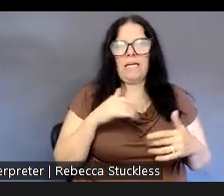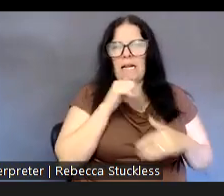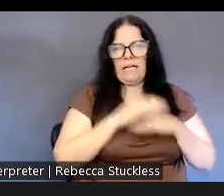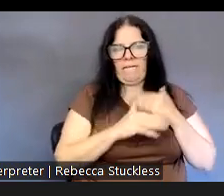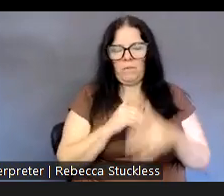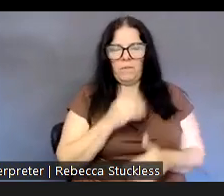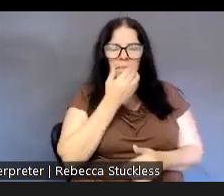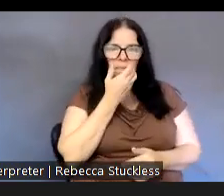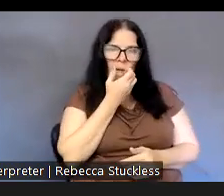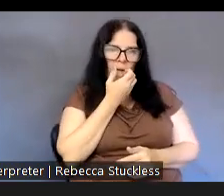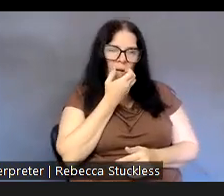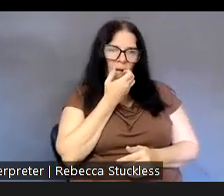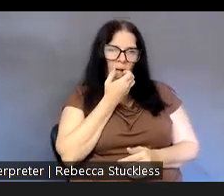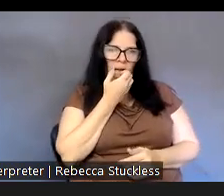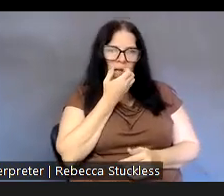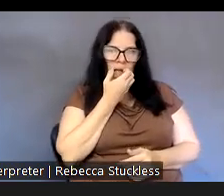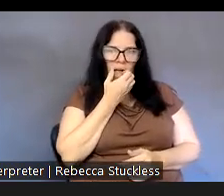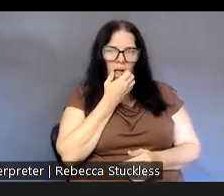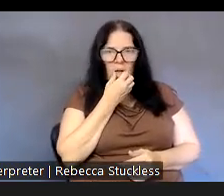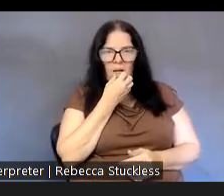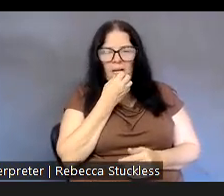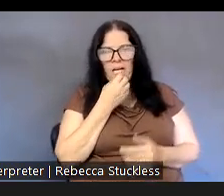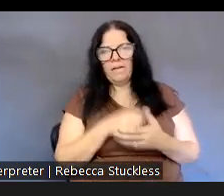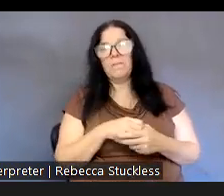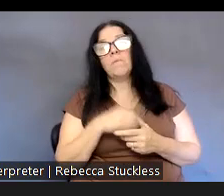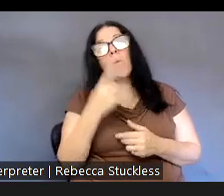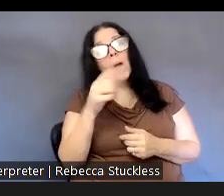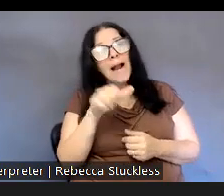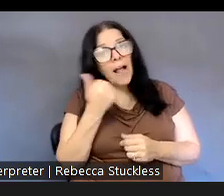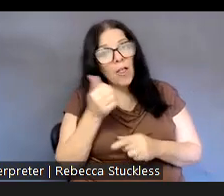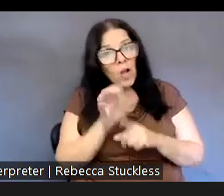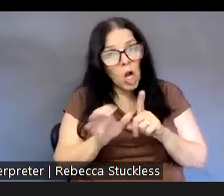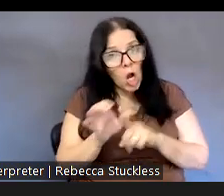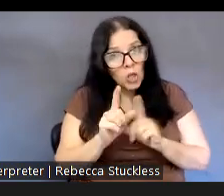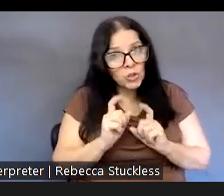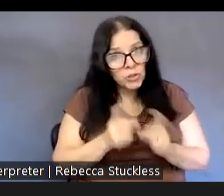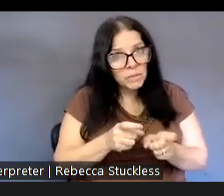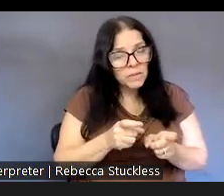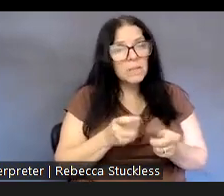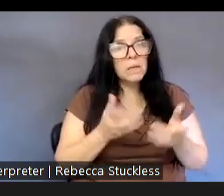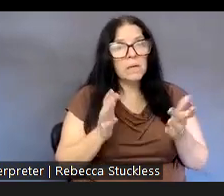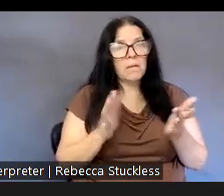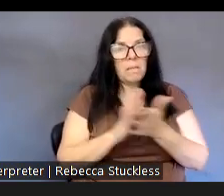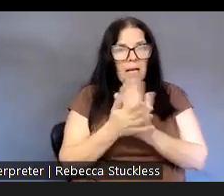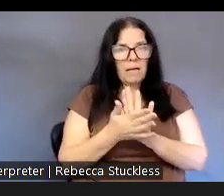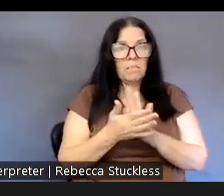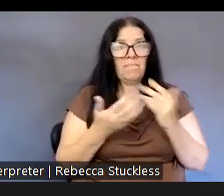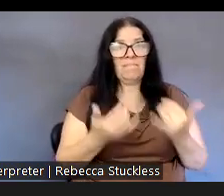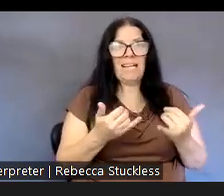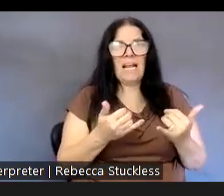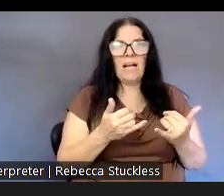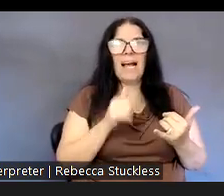Also, one other cultural contributor is the uncritical acceptance and promotion